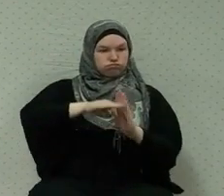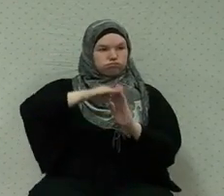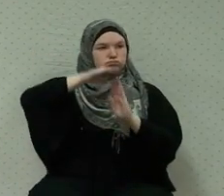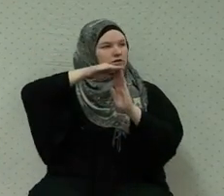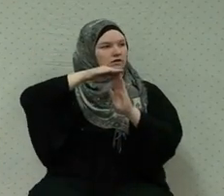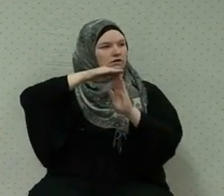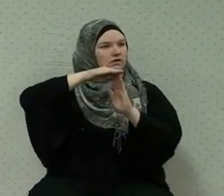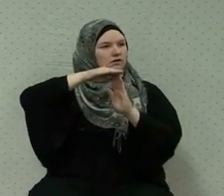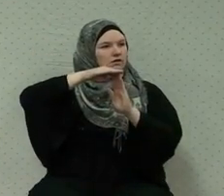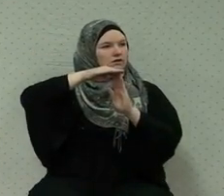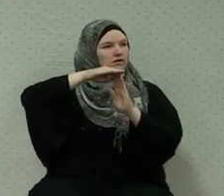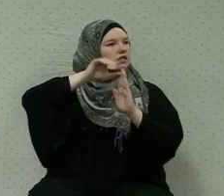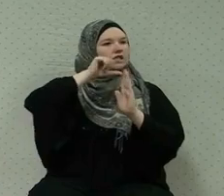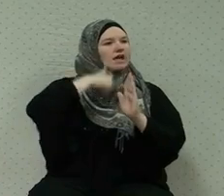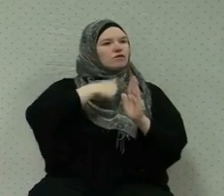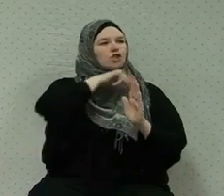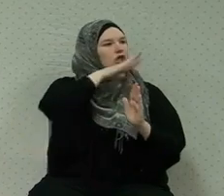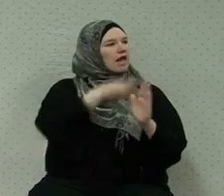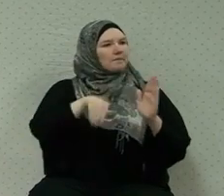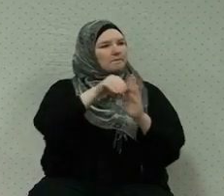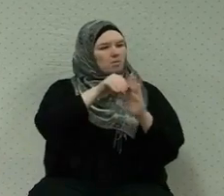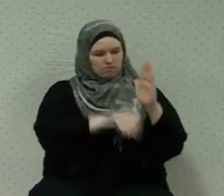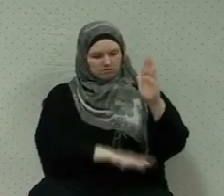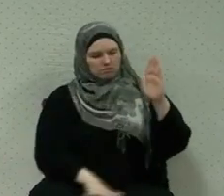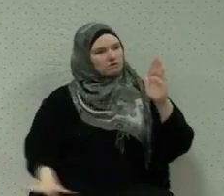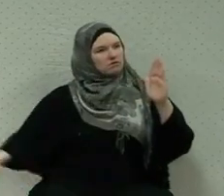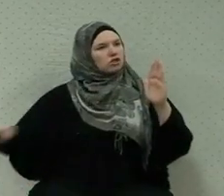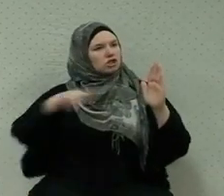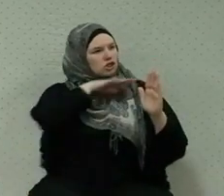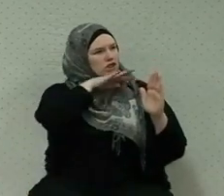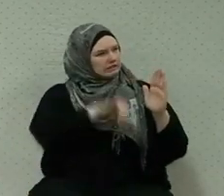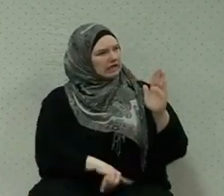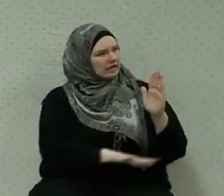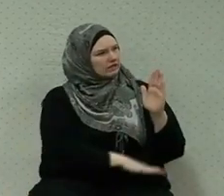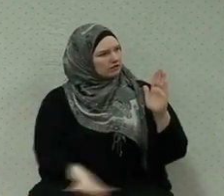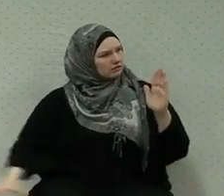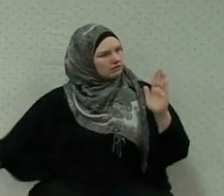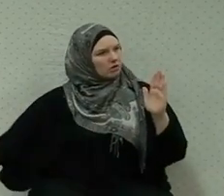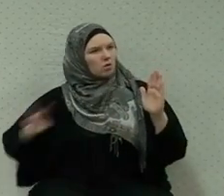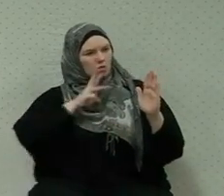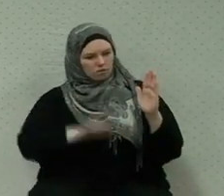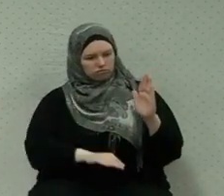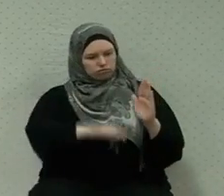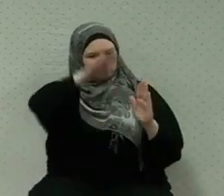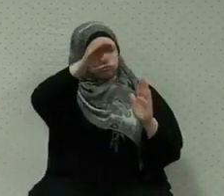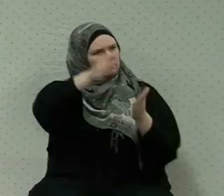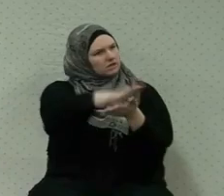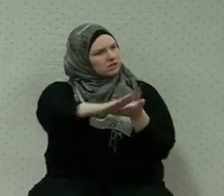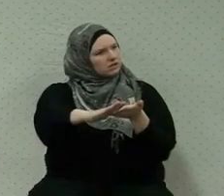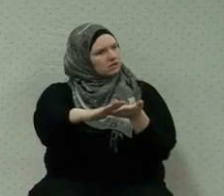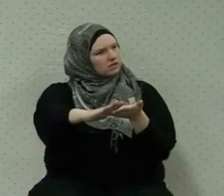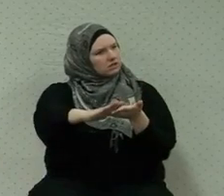dirt. We need to create that volume of righteous members of the